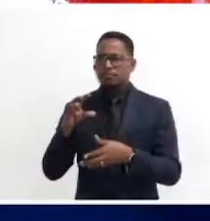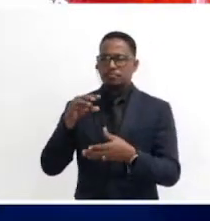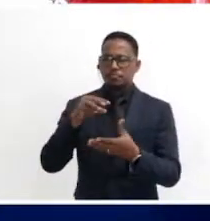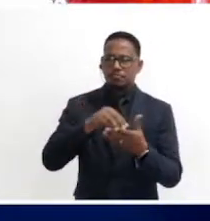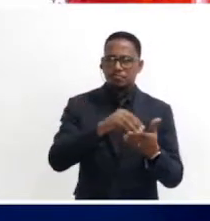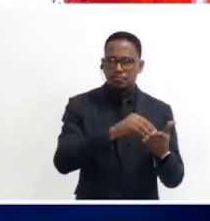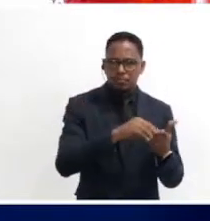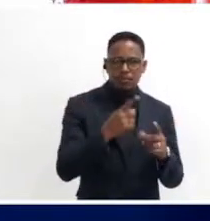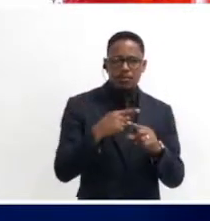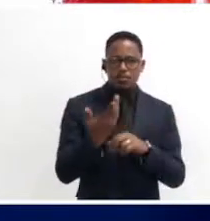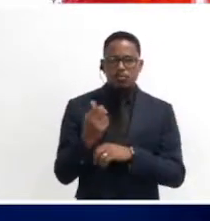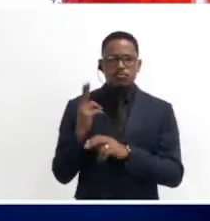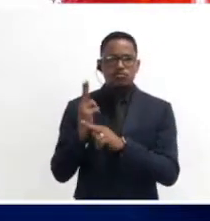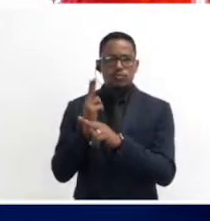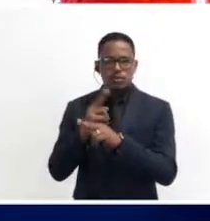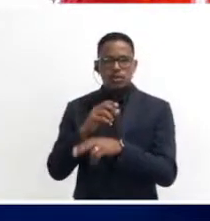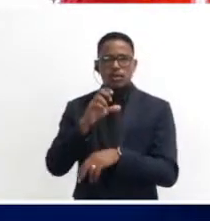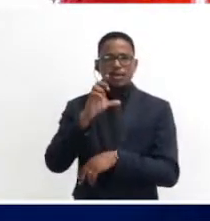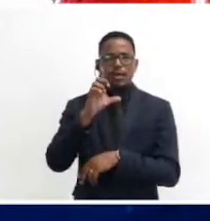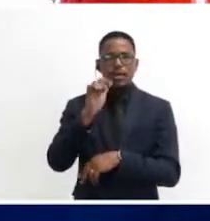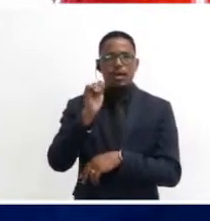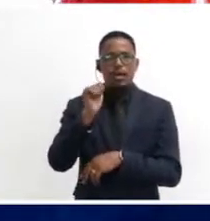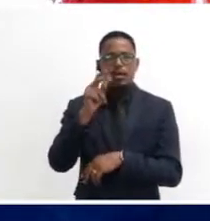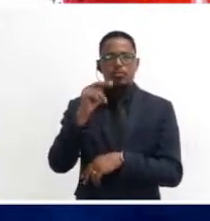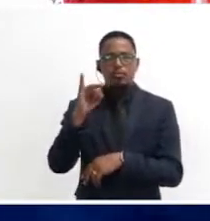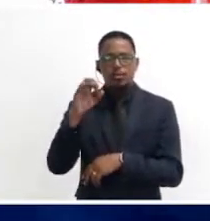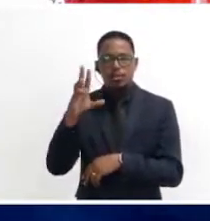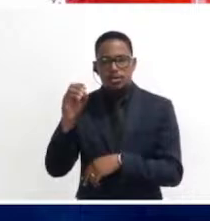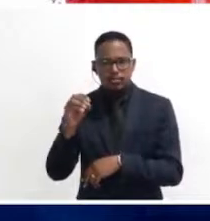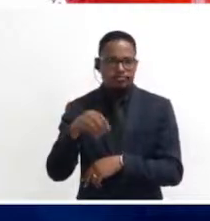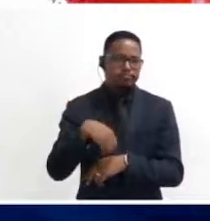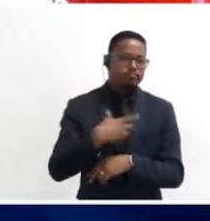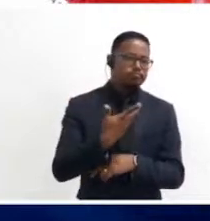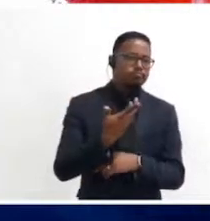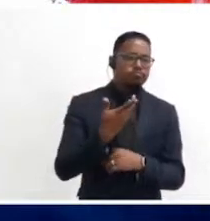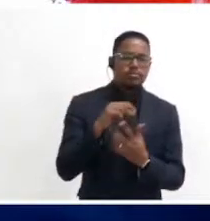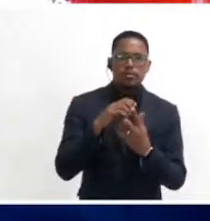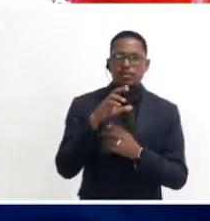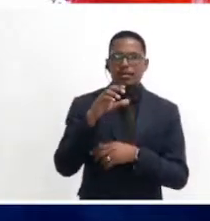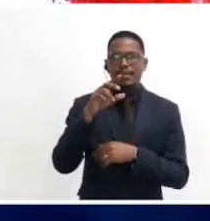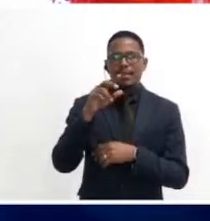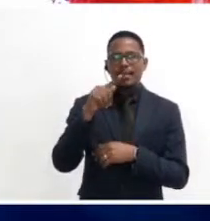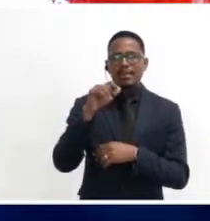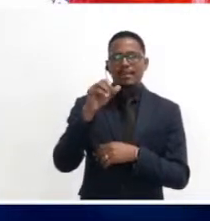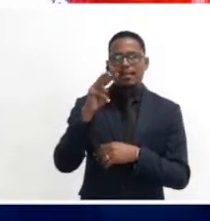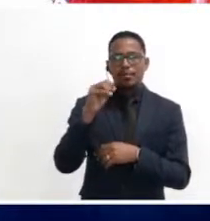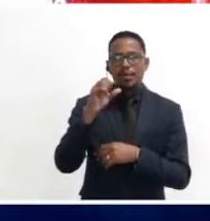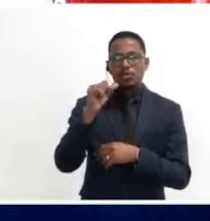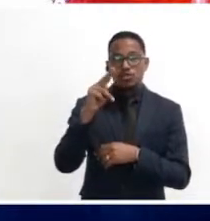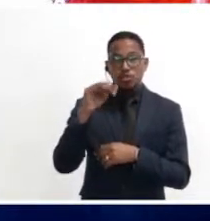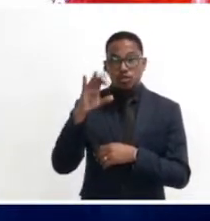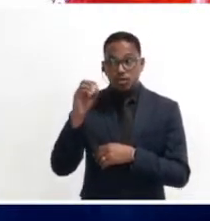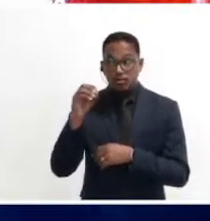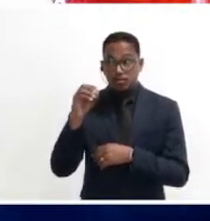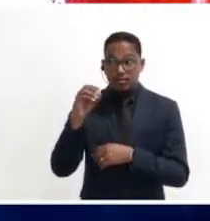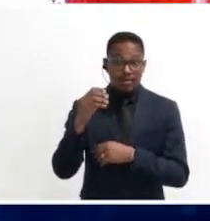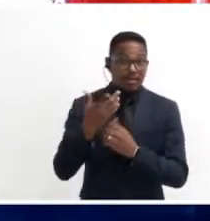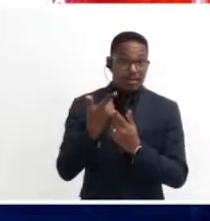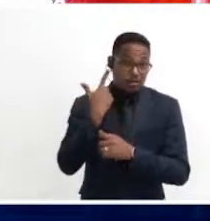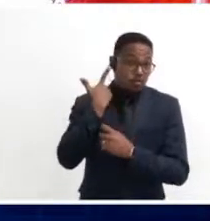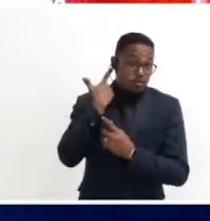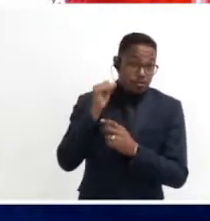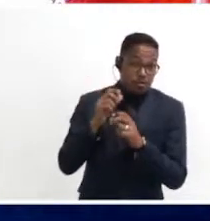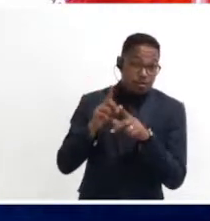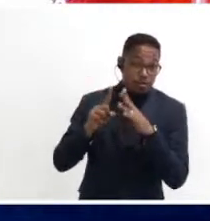and thermosonic started out being gold wire, but as gold became too expensive, the industry has pretty